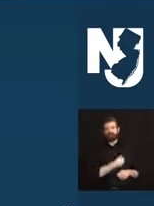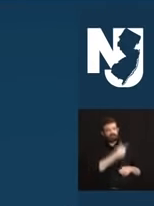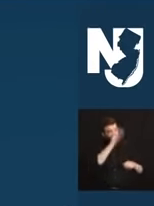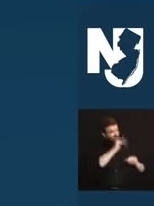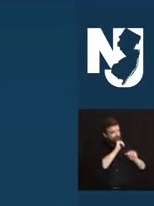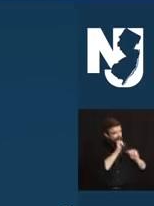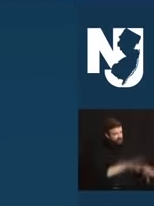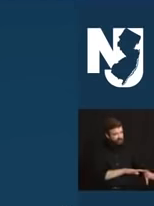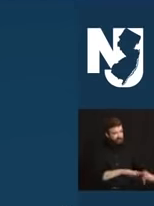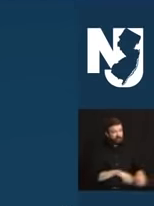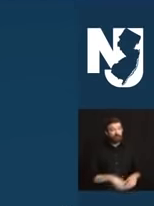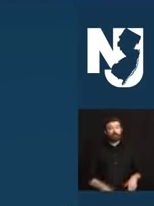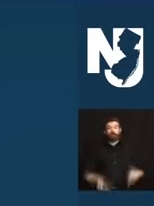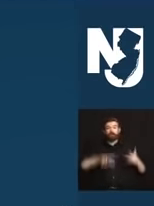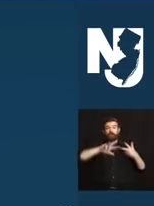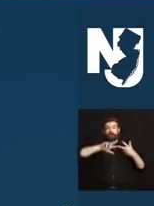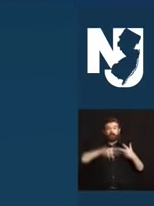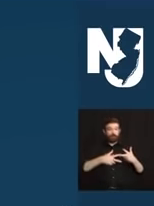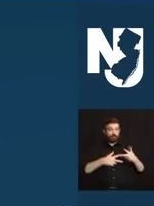Finally, today we remember